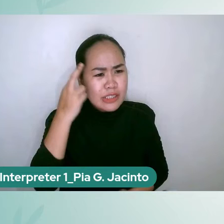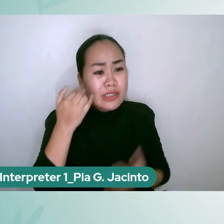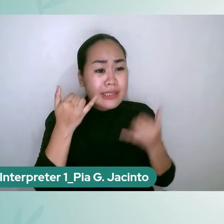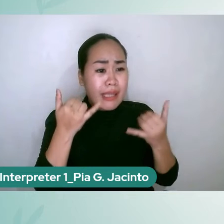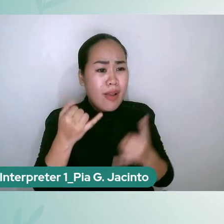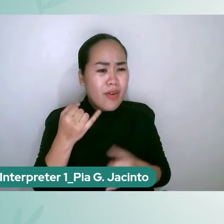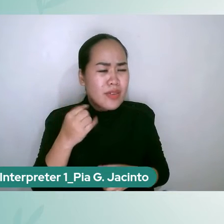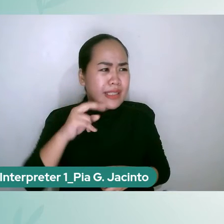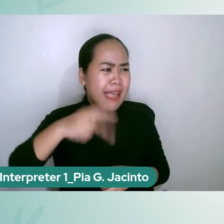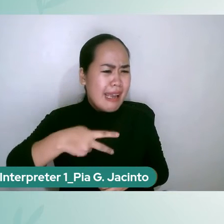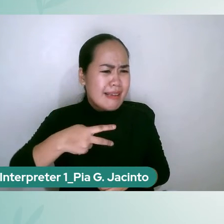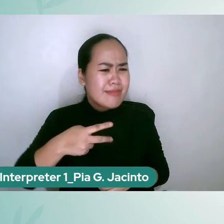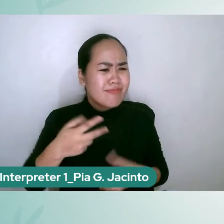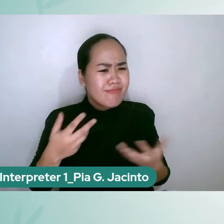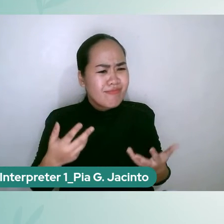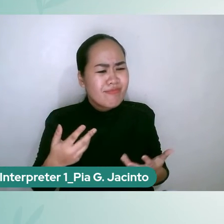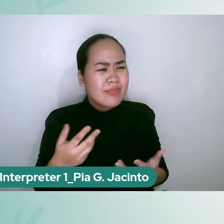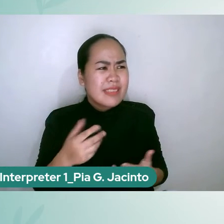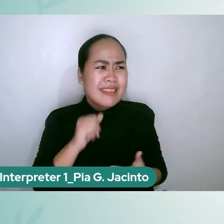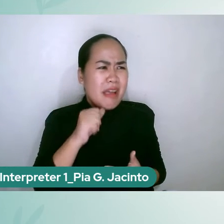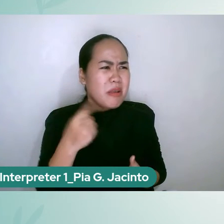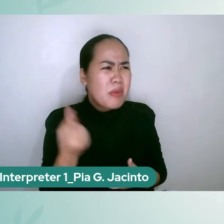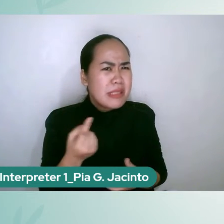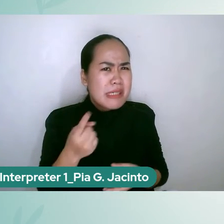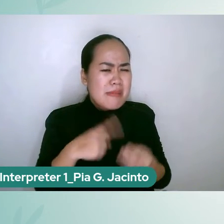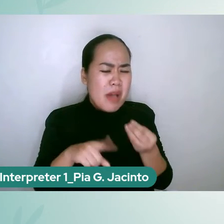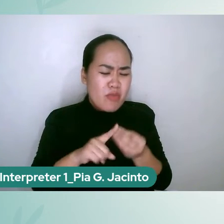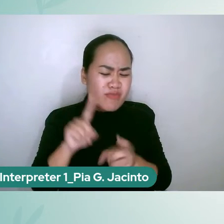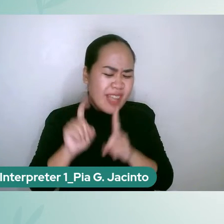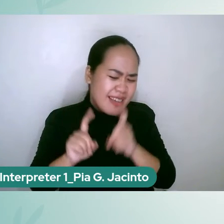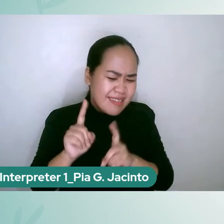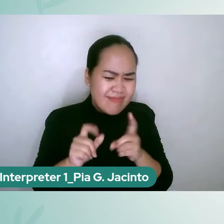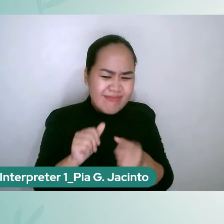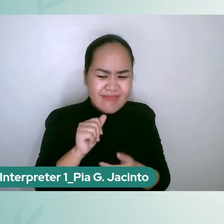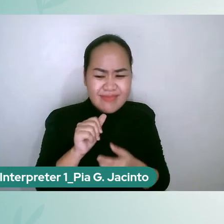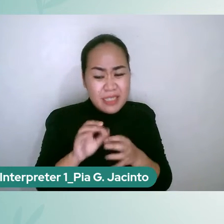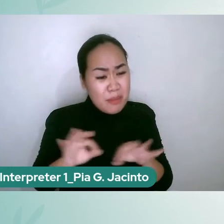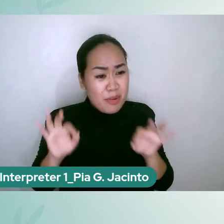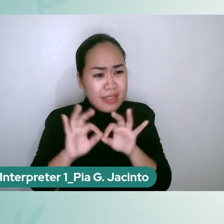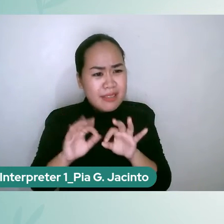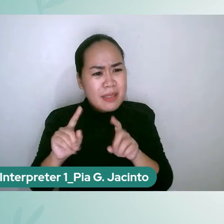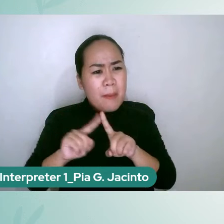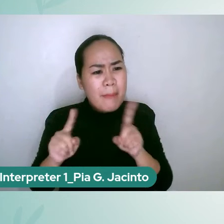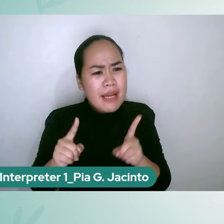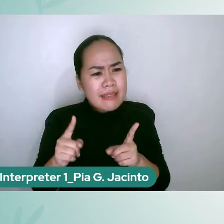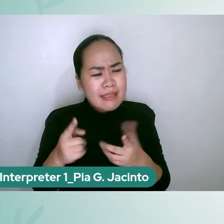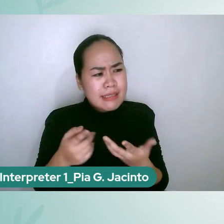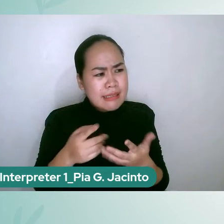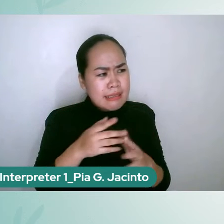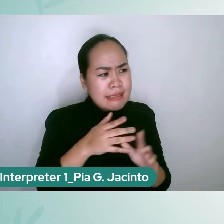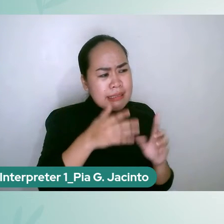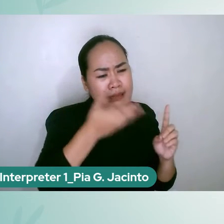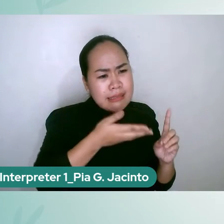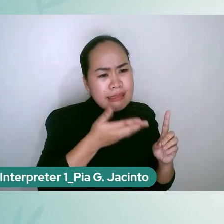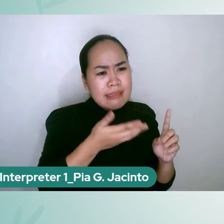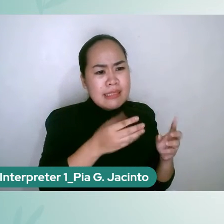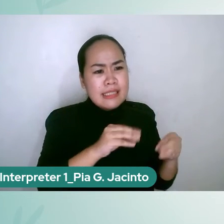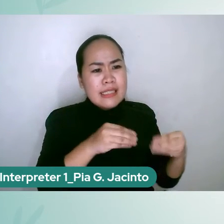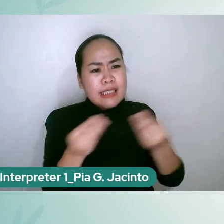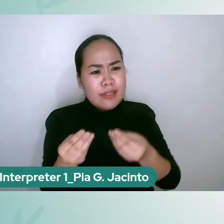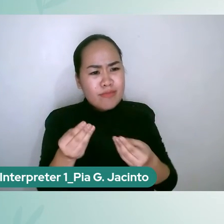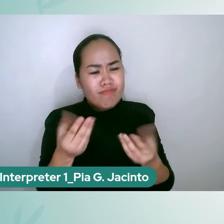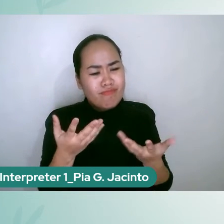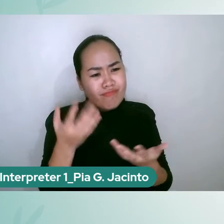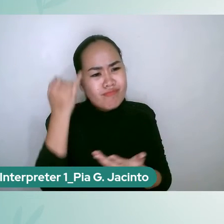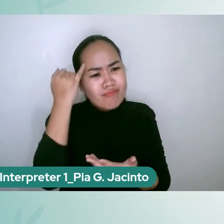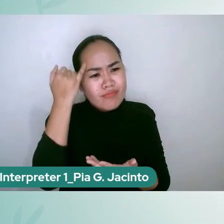that it's not only about testing that is important, which is from the provider perspective, but it's also important for